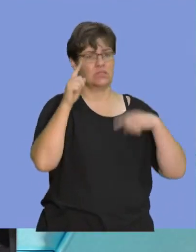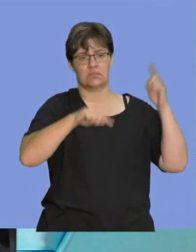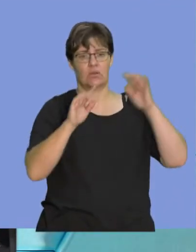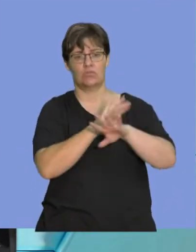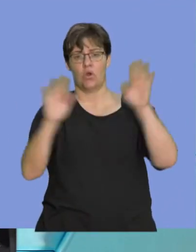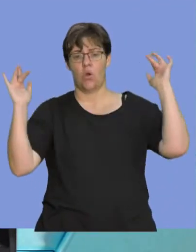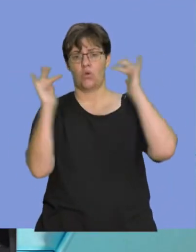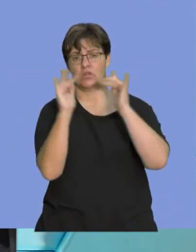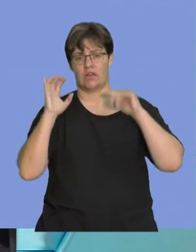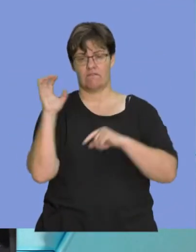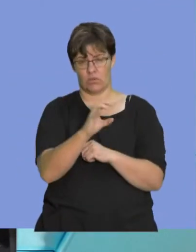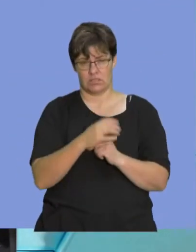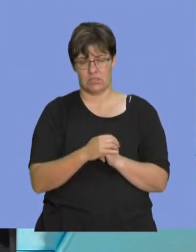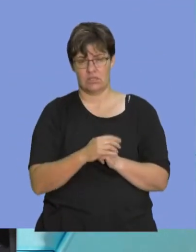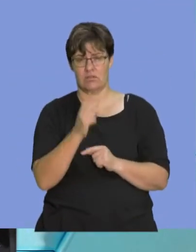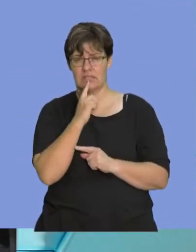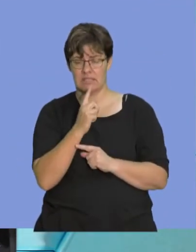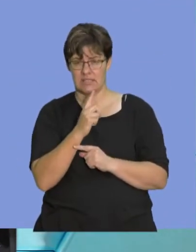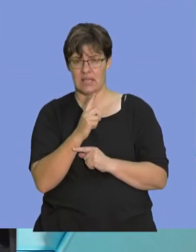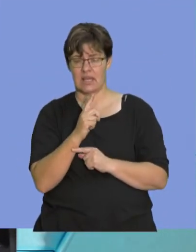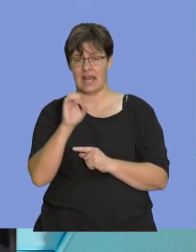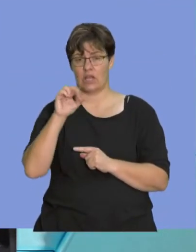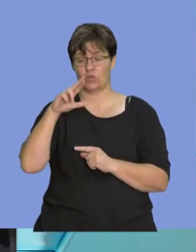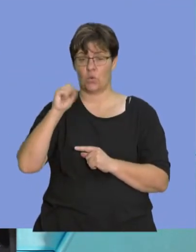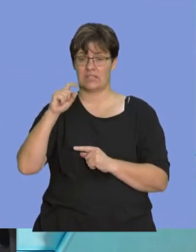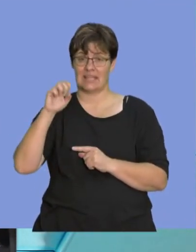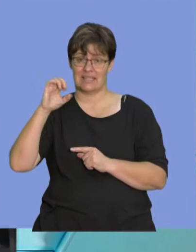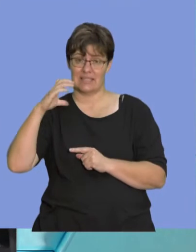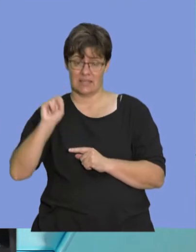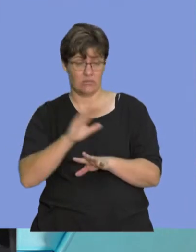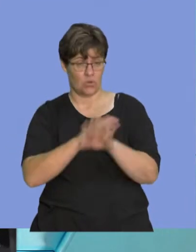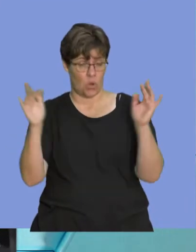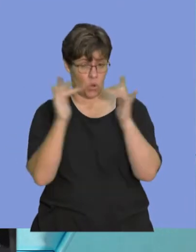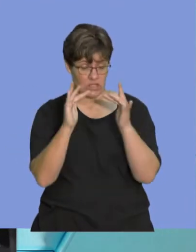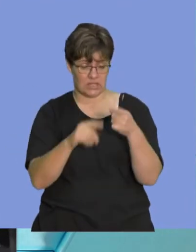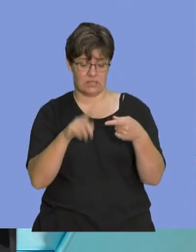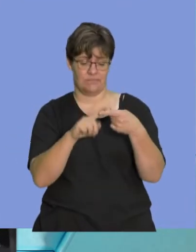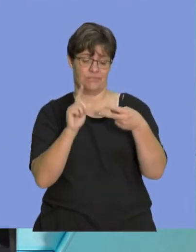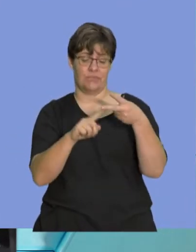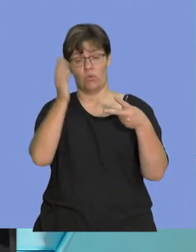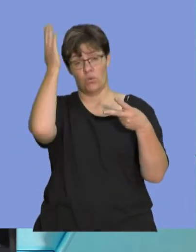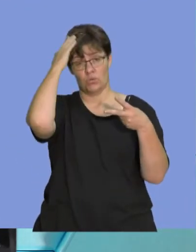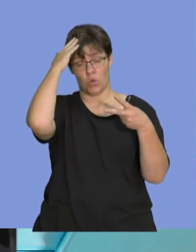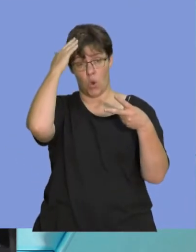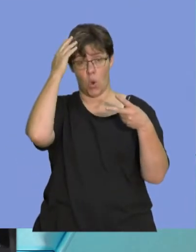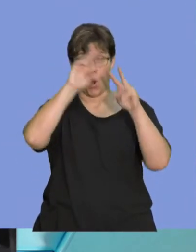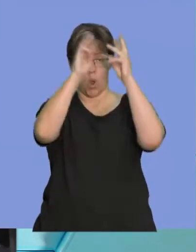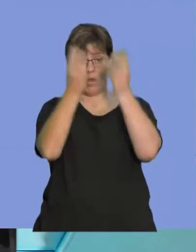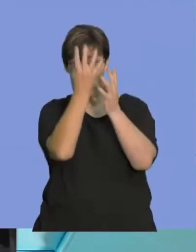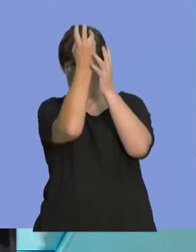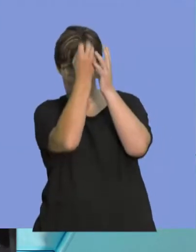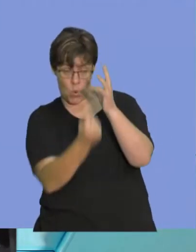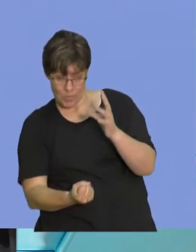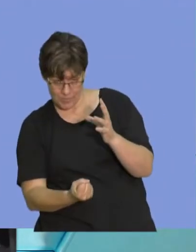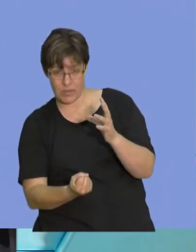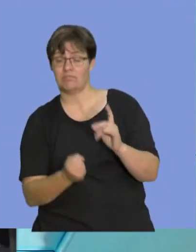different types of non-contact forces. We've spoken about electrostatic forces being non-contact. We also know that the